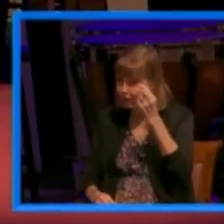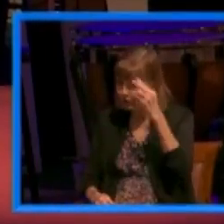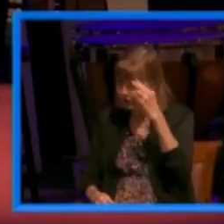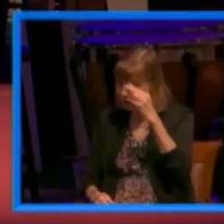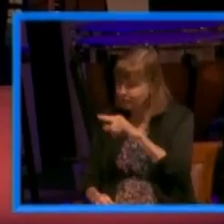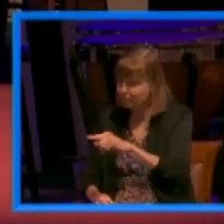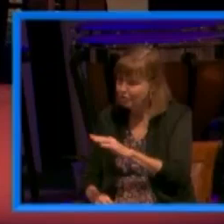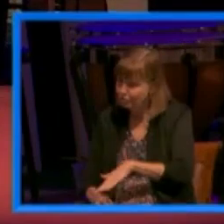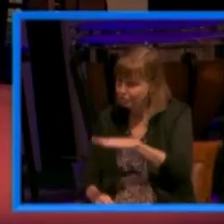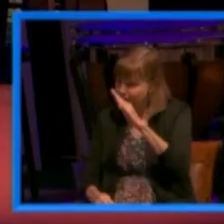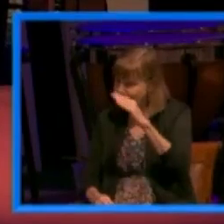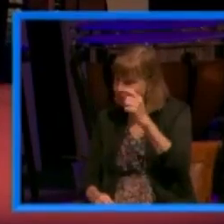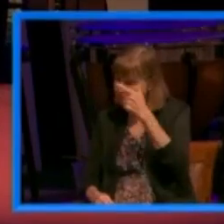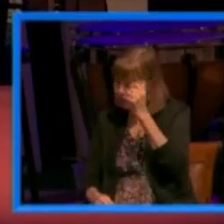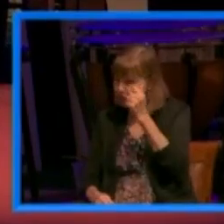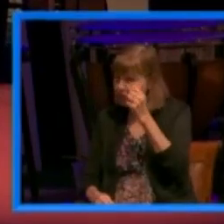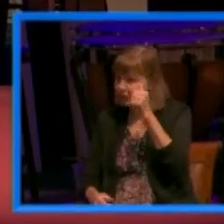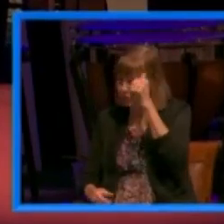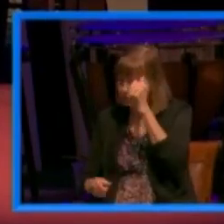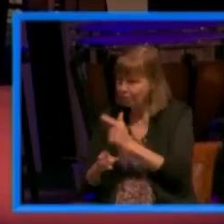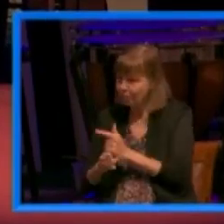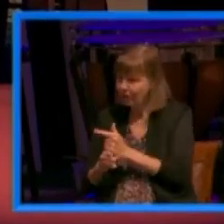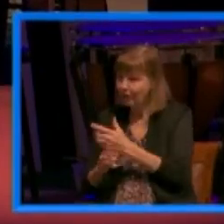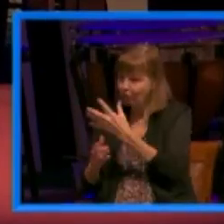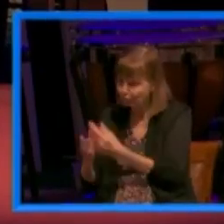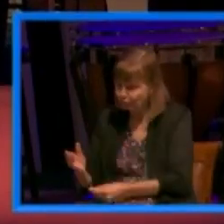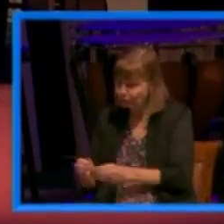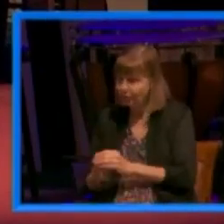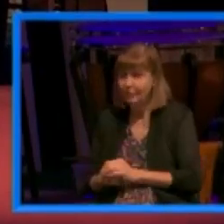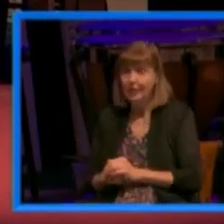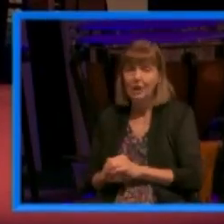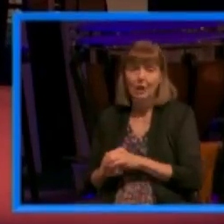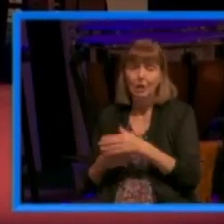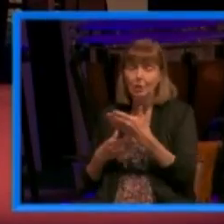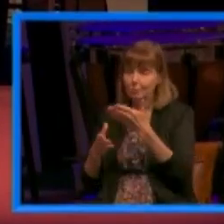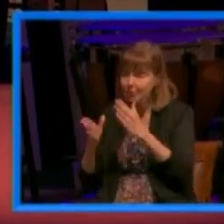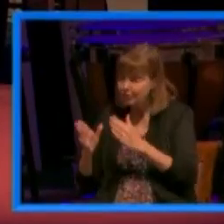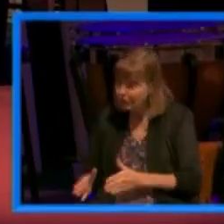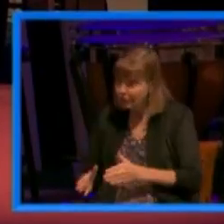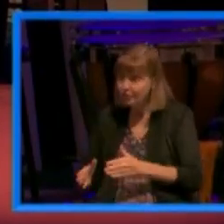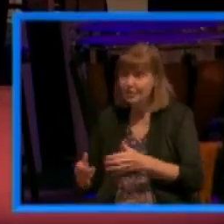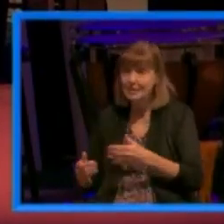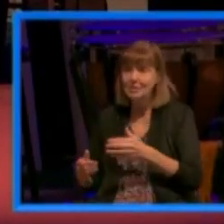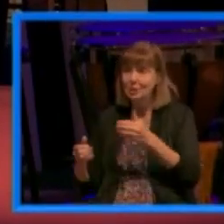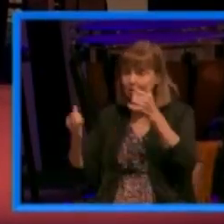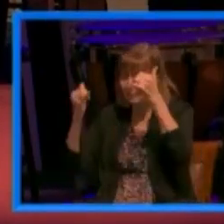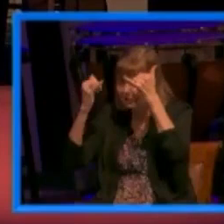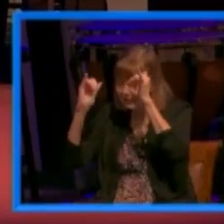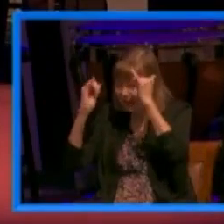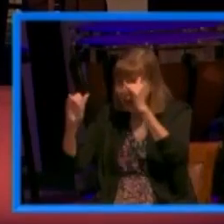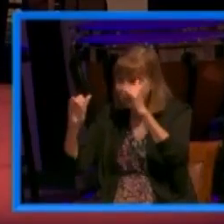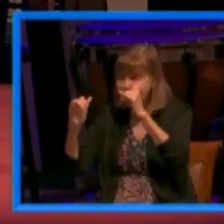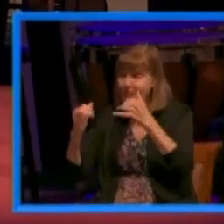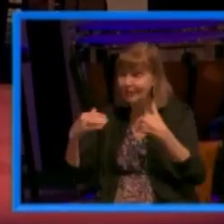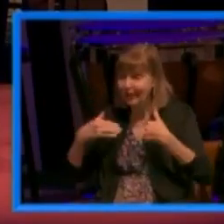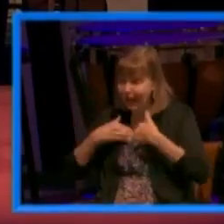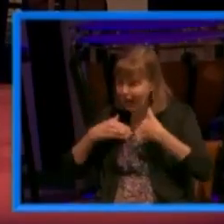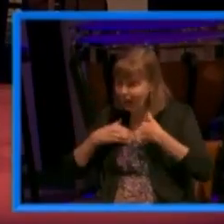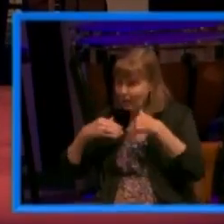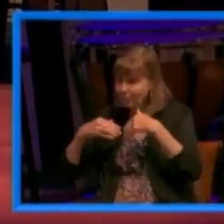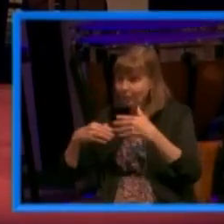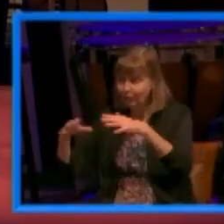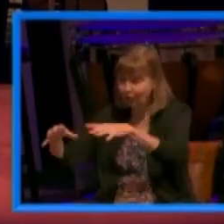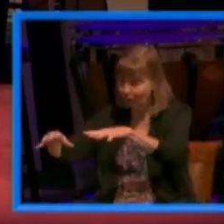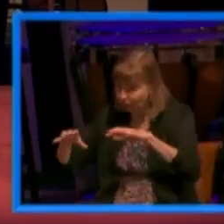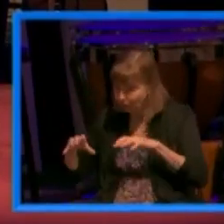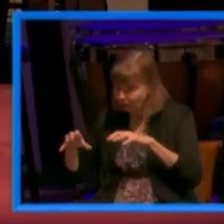of your servants, take any of the cows and things that you own, leave your home country, leave your family, leave everything you know, and start walking to a land I will